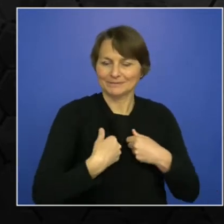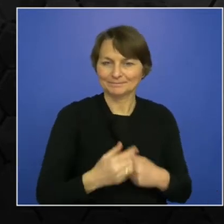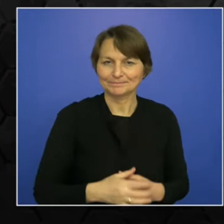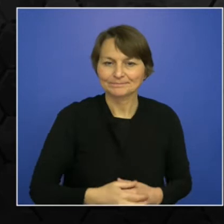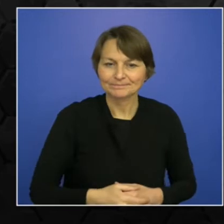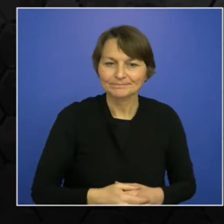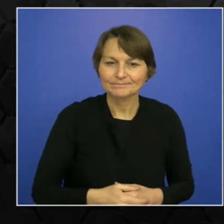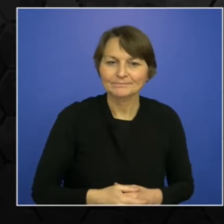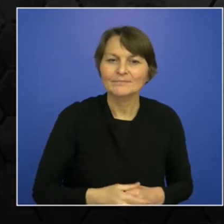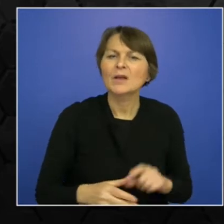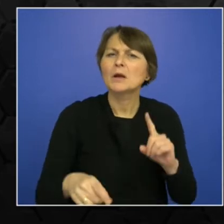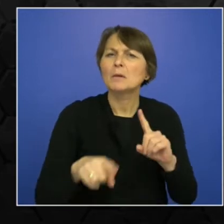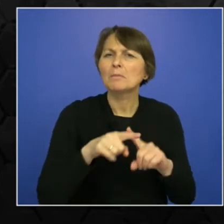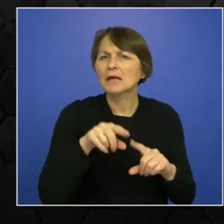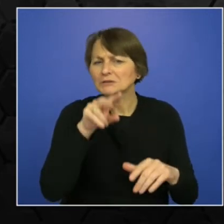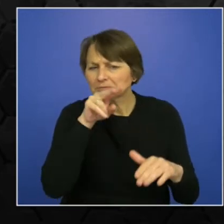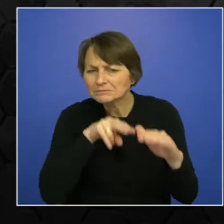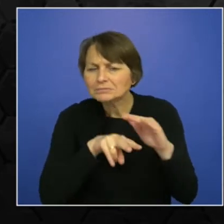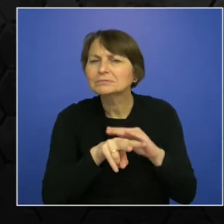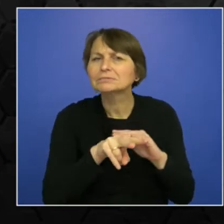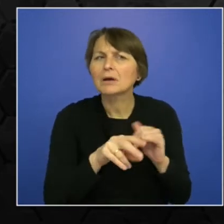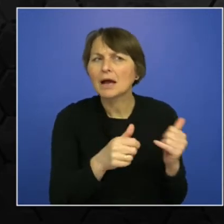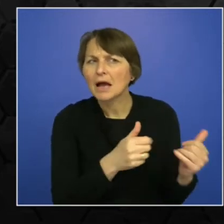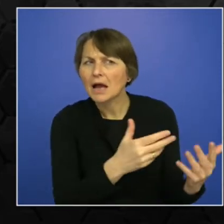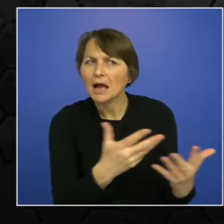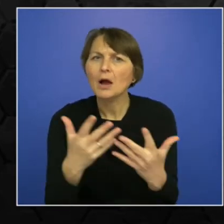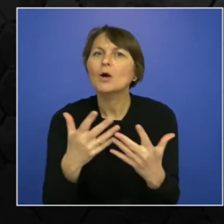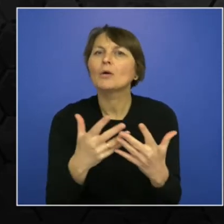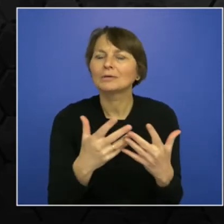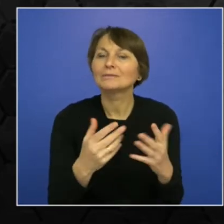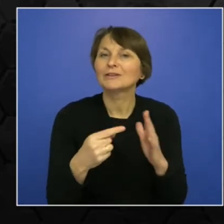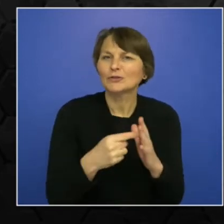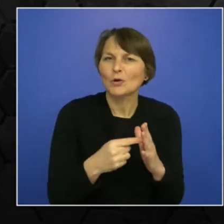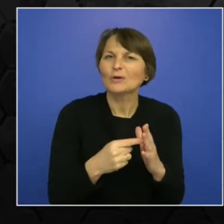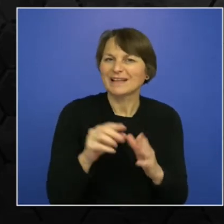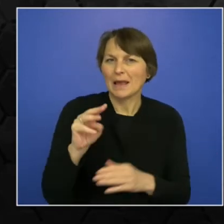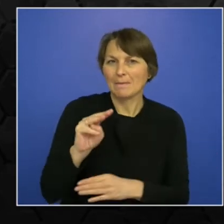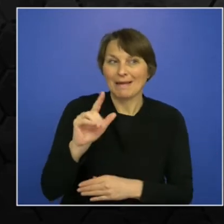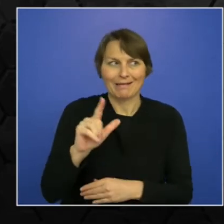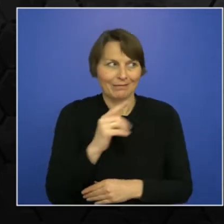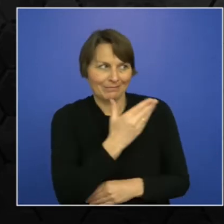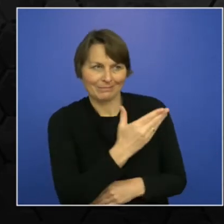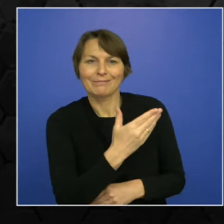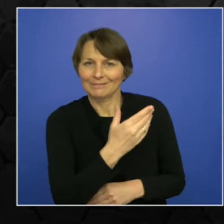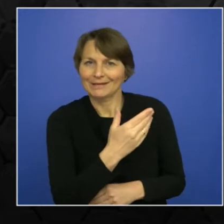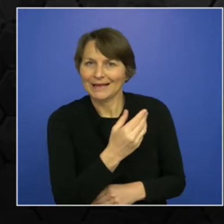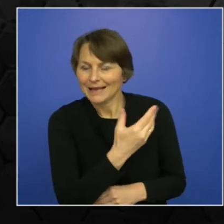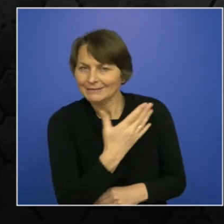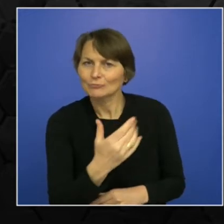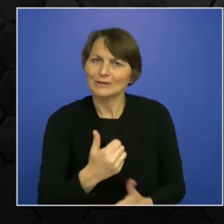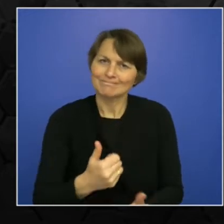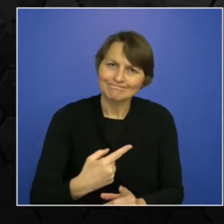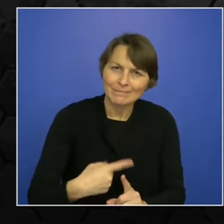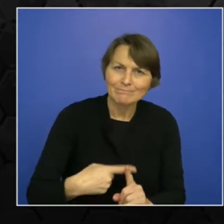predicting outbreaks are some of the many examples of how machine learning can help improve patient care. And